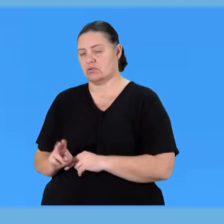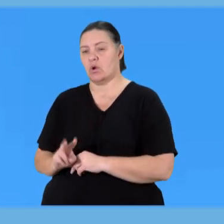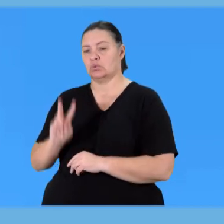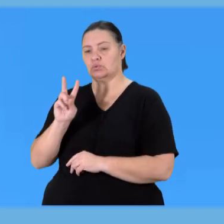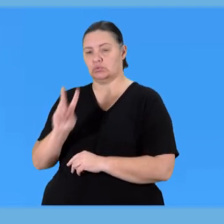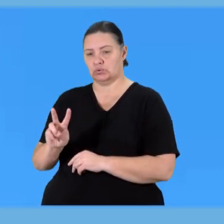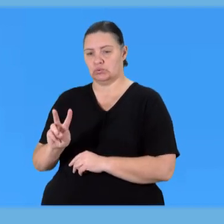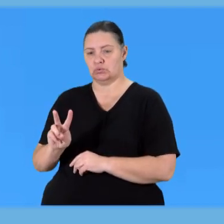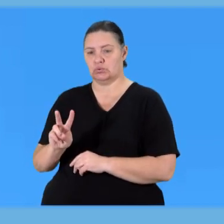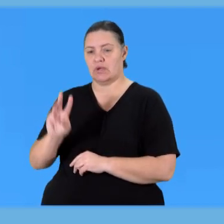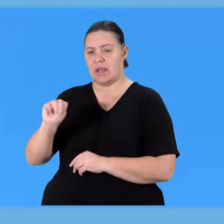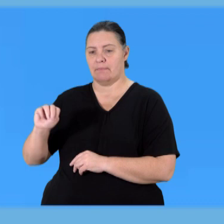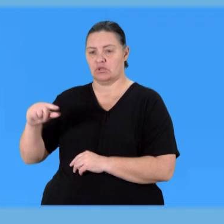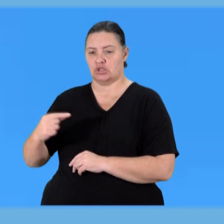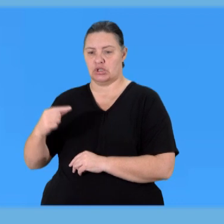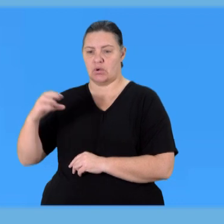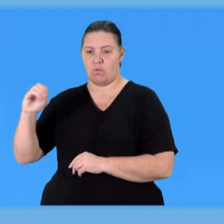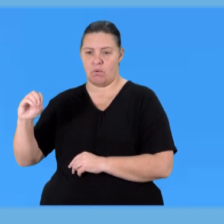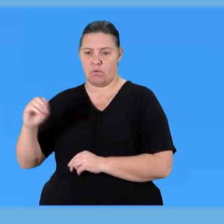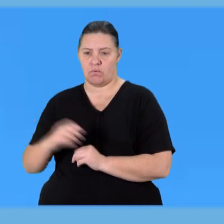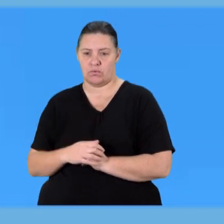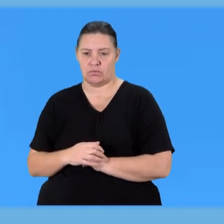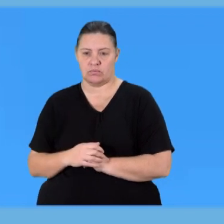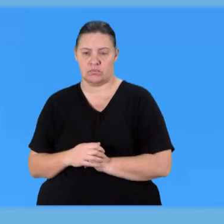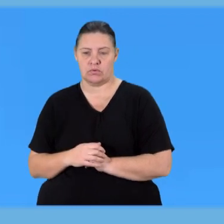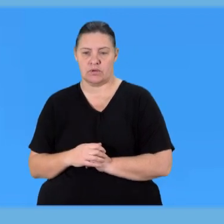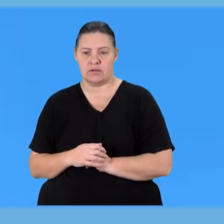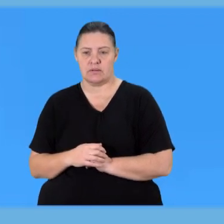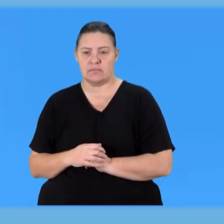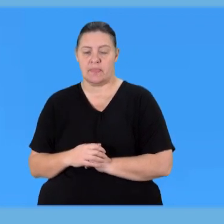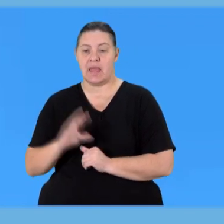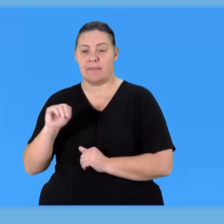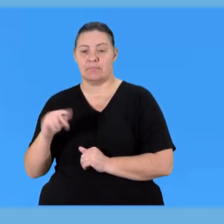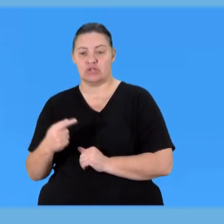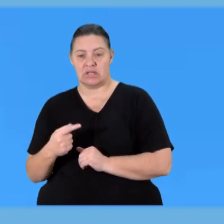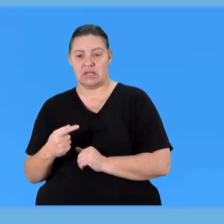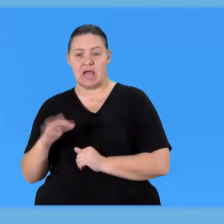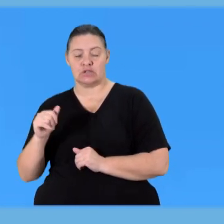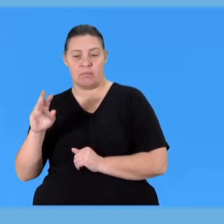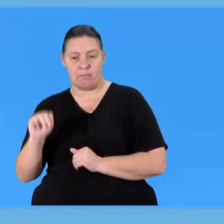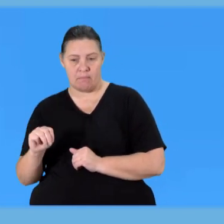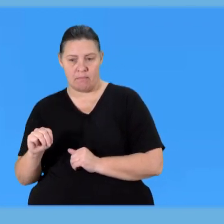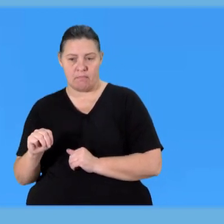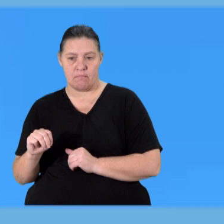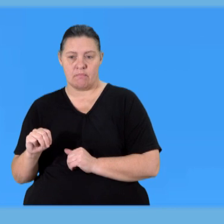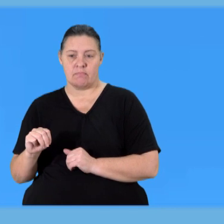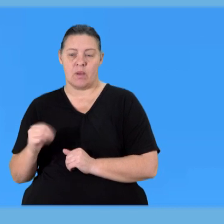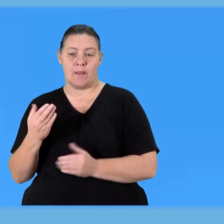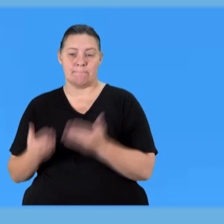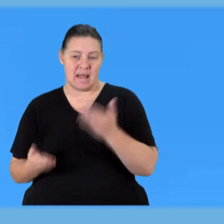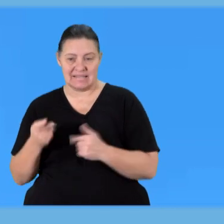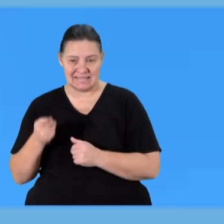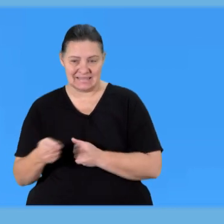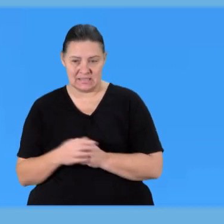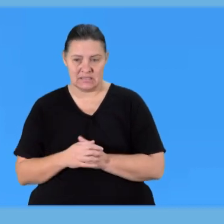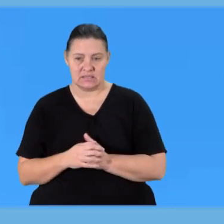reacting to form MgO. So magnesium atom is going to, when we're balancing